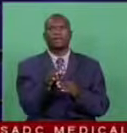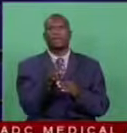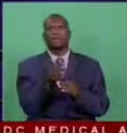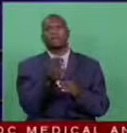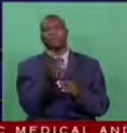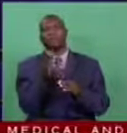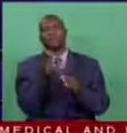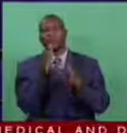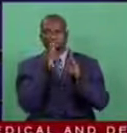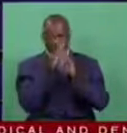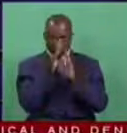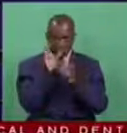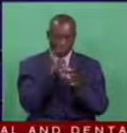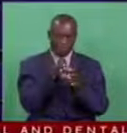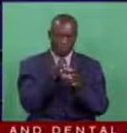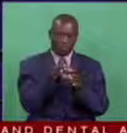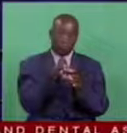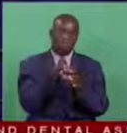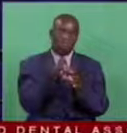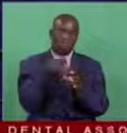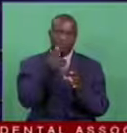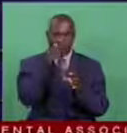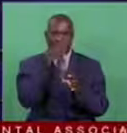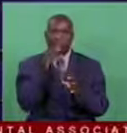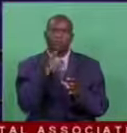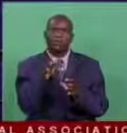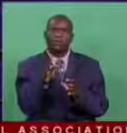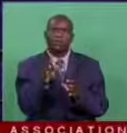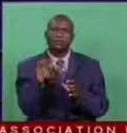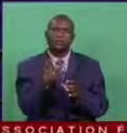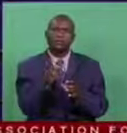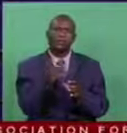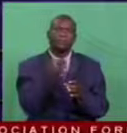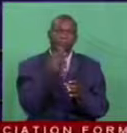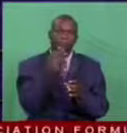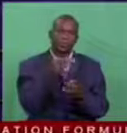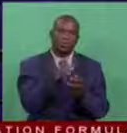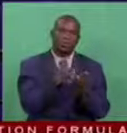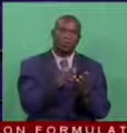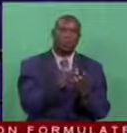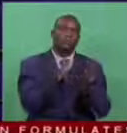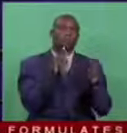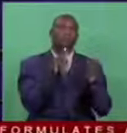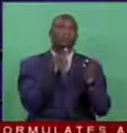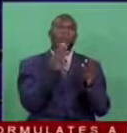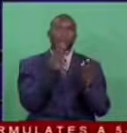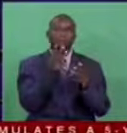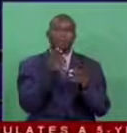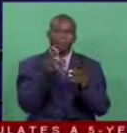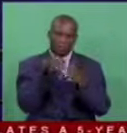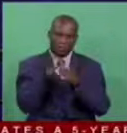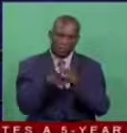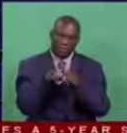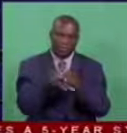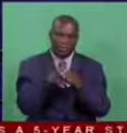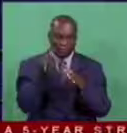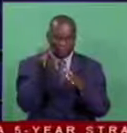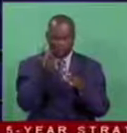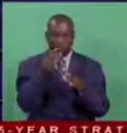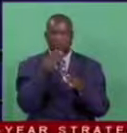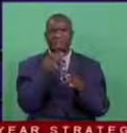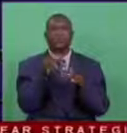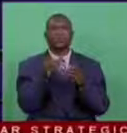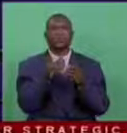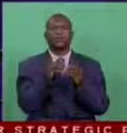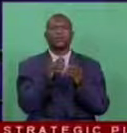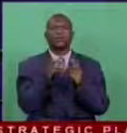refugees. There are certain push factors, some of which are conflict related, which we are saying we need together as all countries in the world